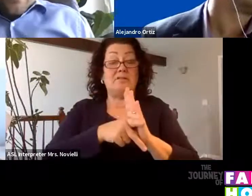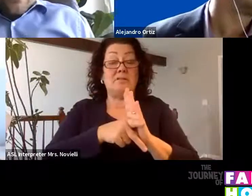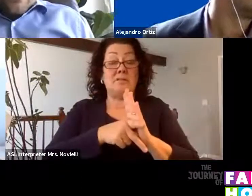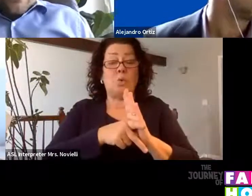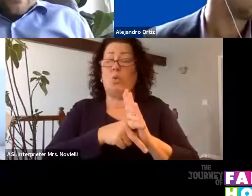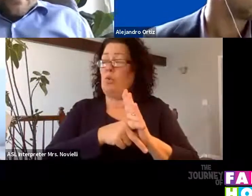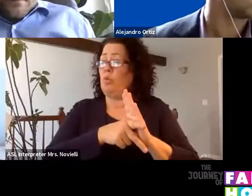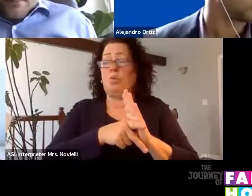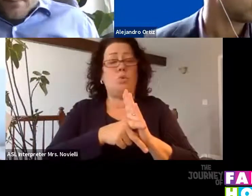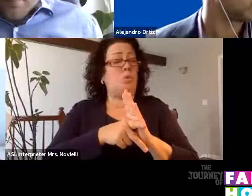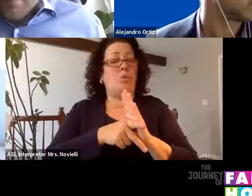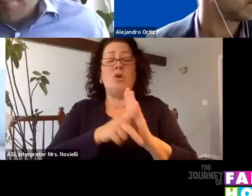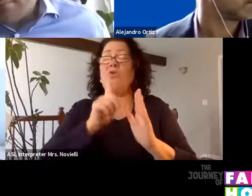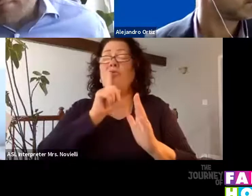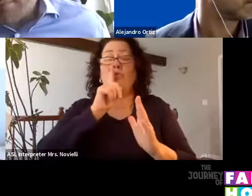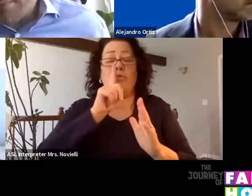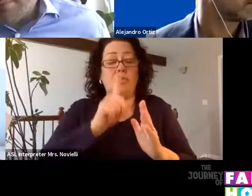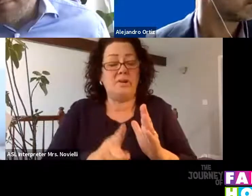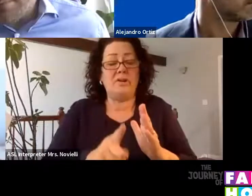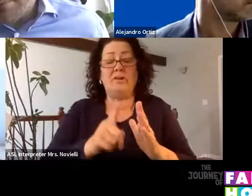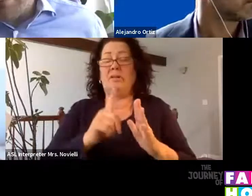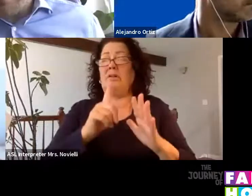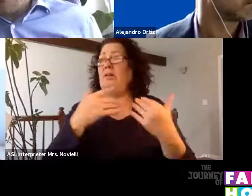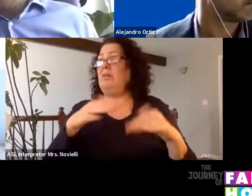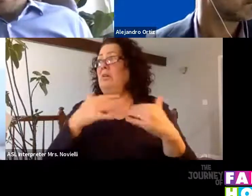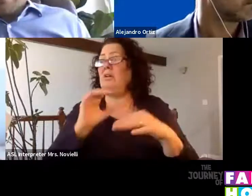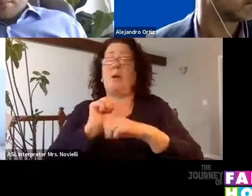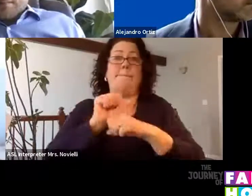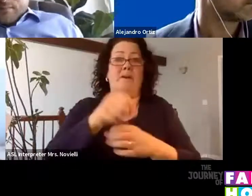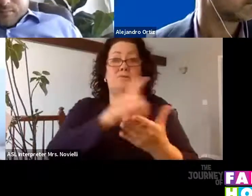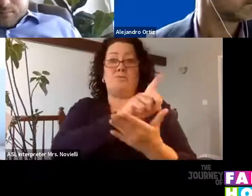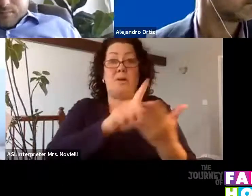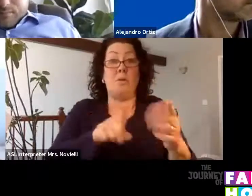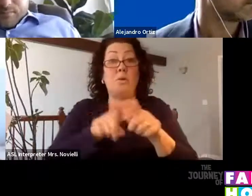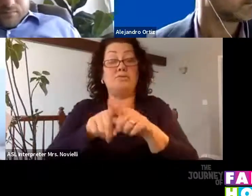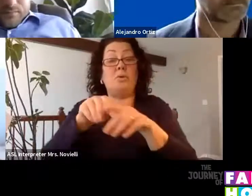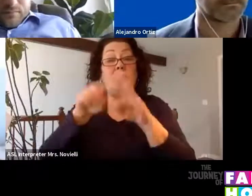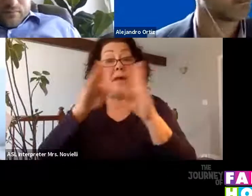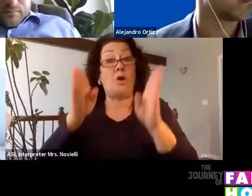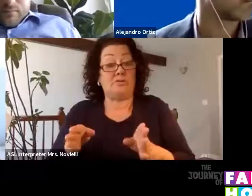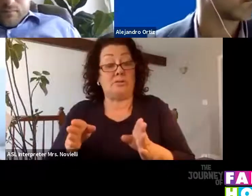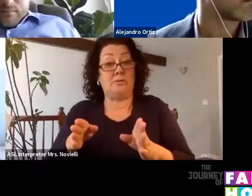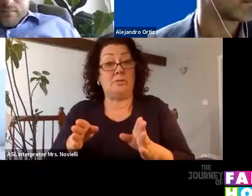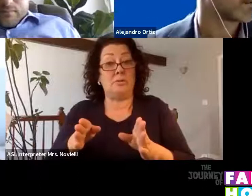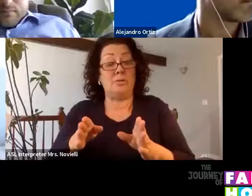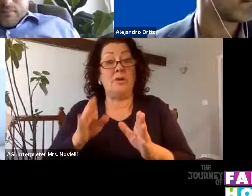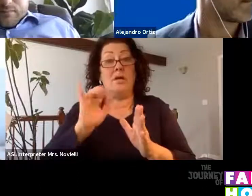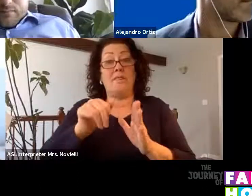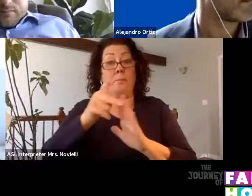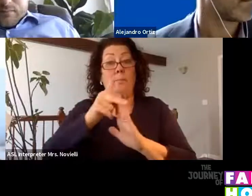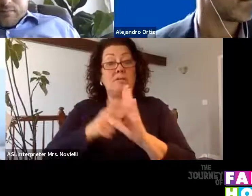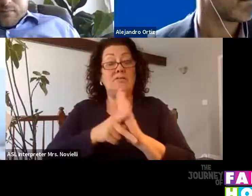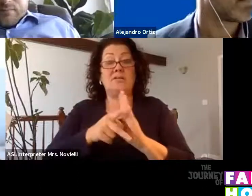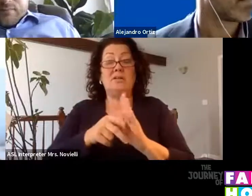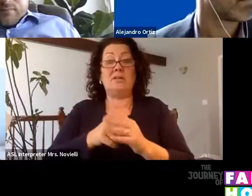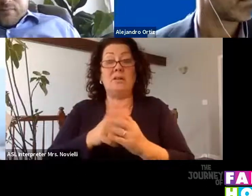to combating discrimination in all spaces, but particularly housing. It's also a policy where we saw, you